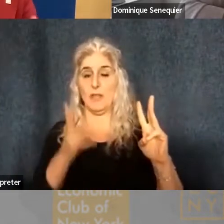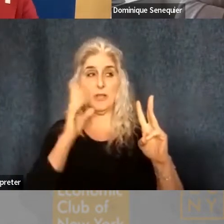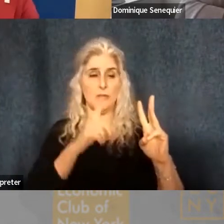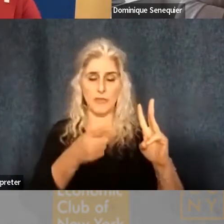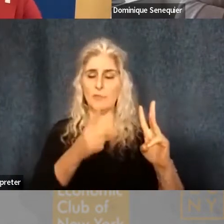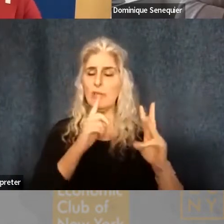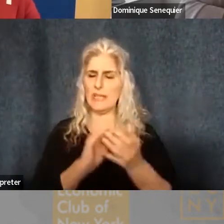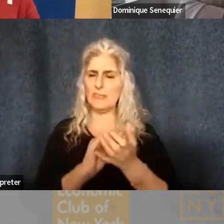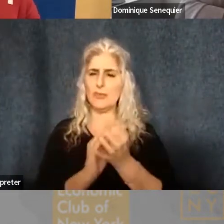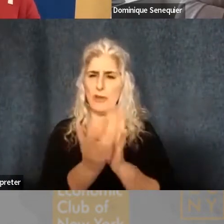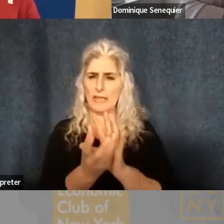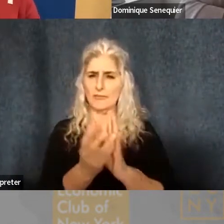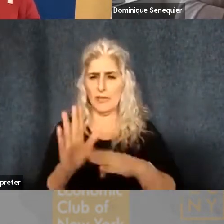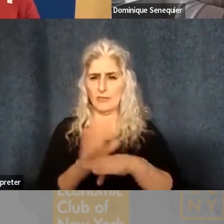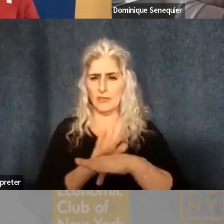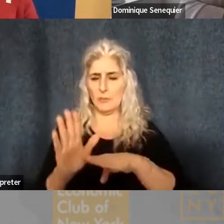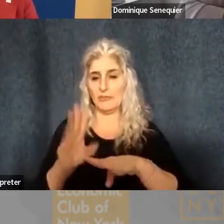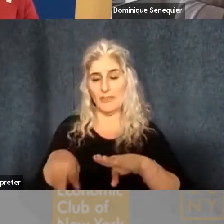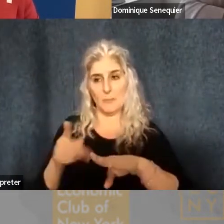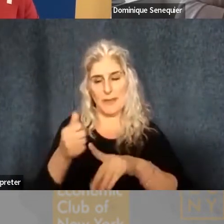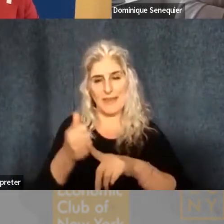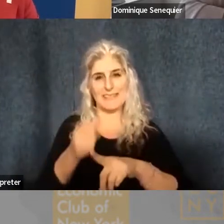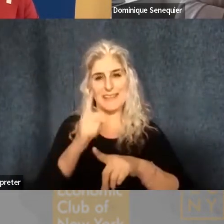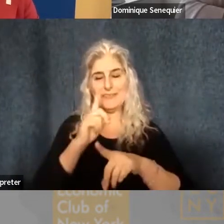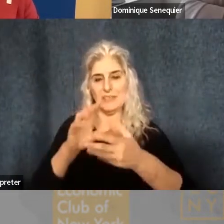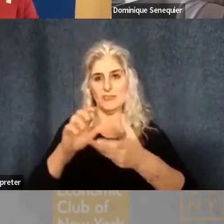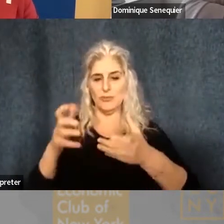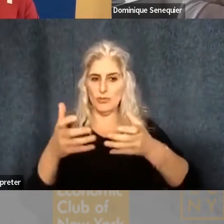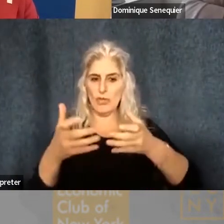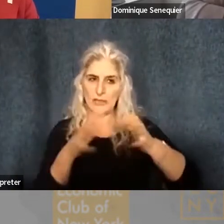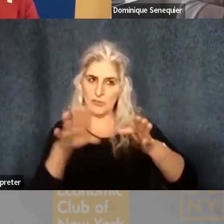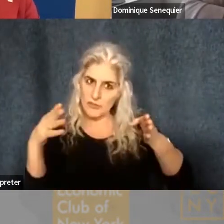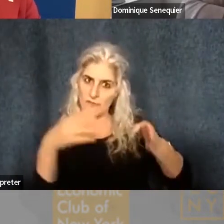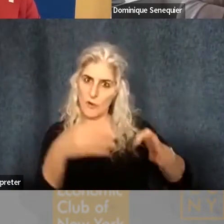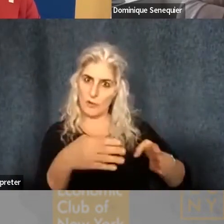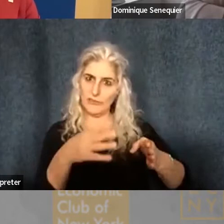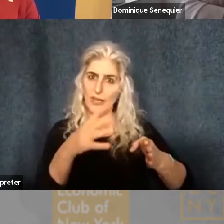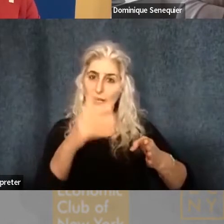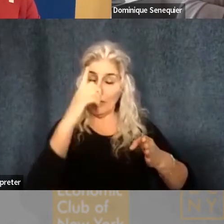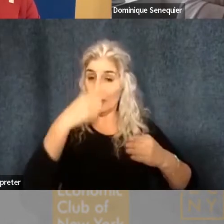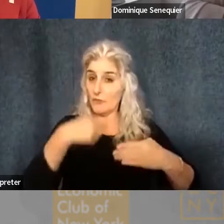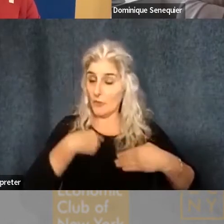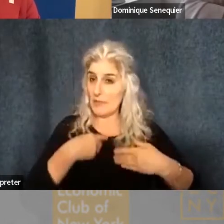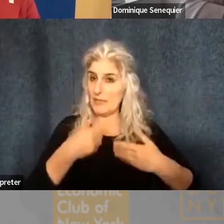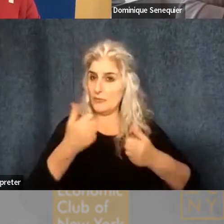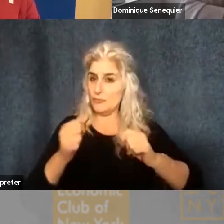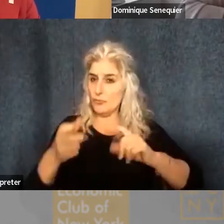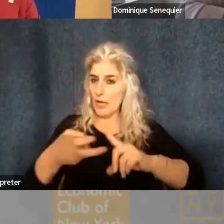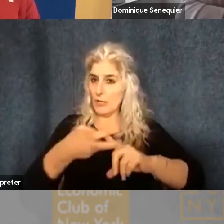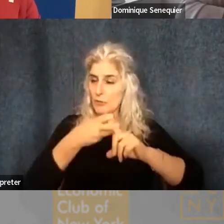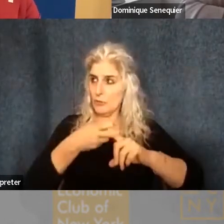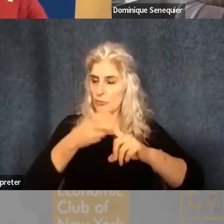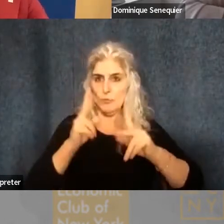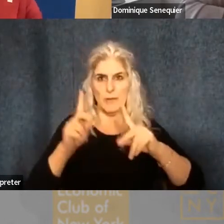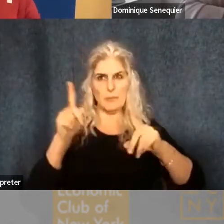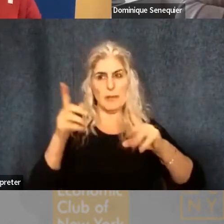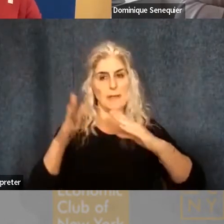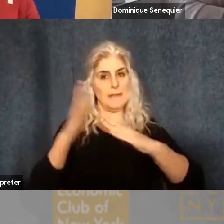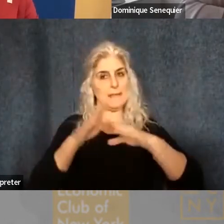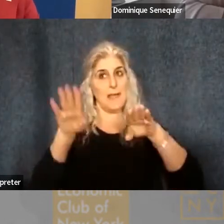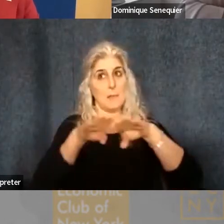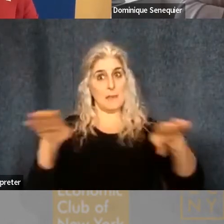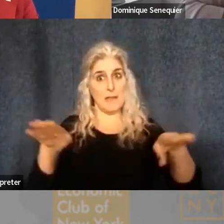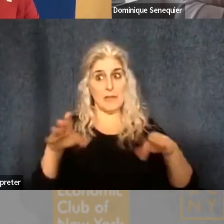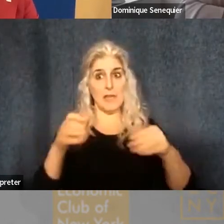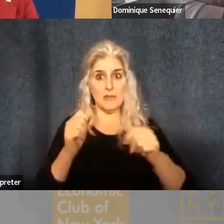business. It's a bank that needs to be pivoted. And so it was interesting for me to try to recruit people at that level and trying to convince